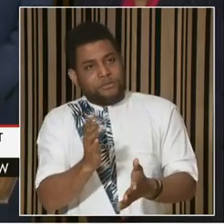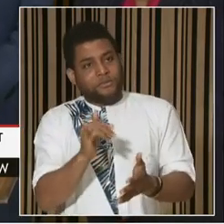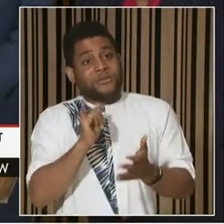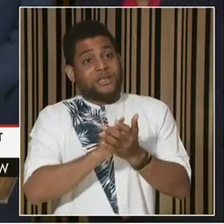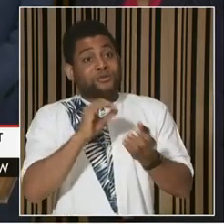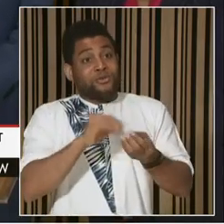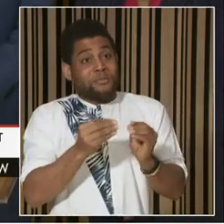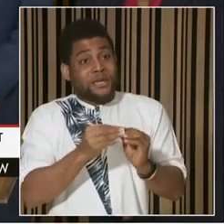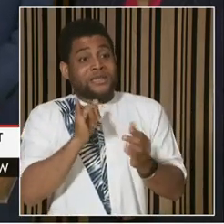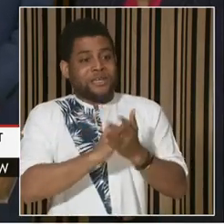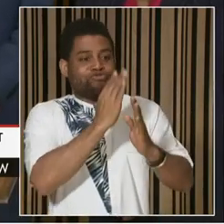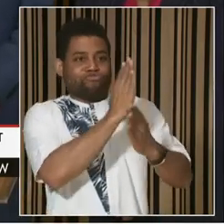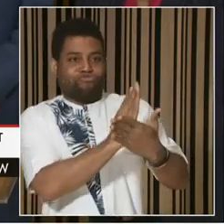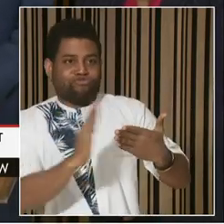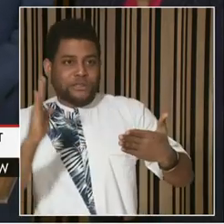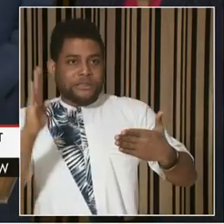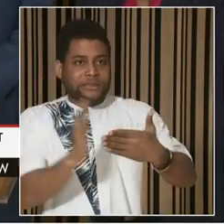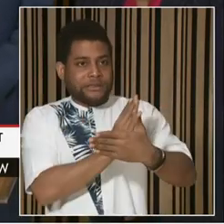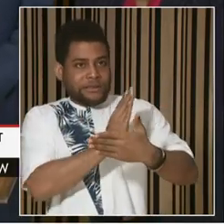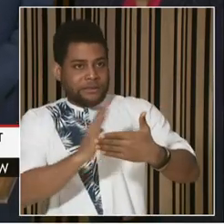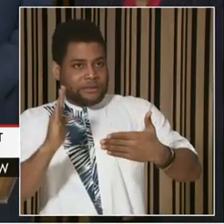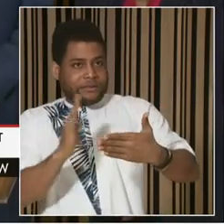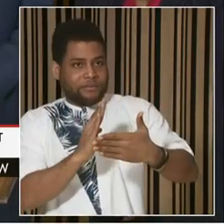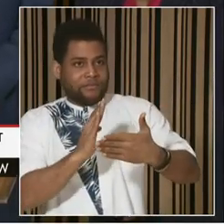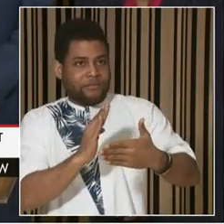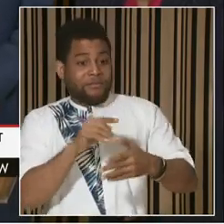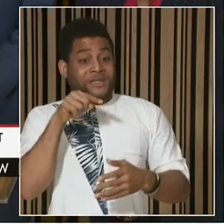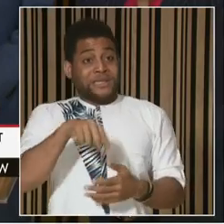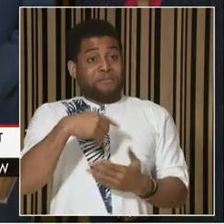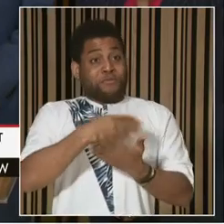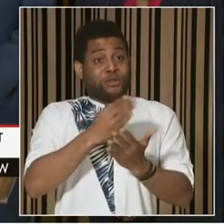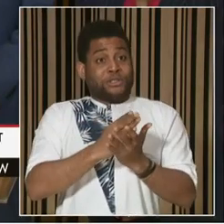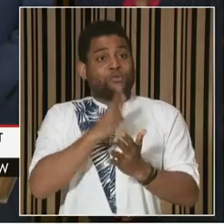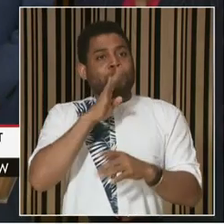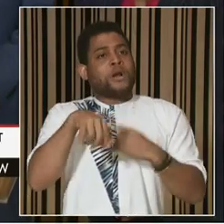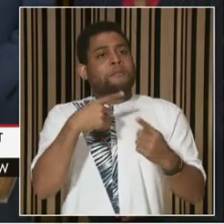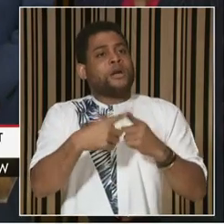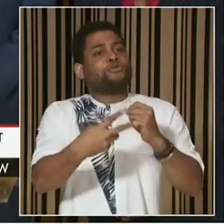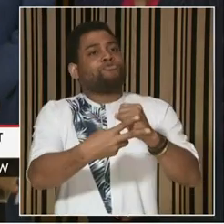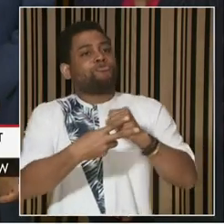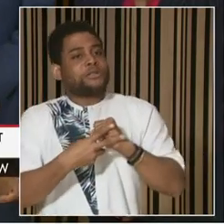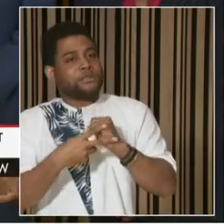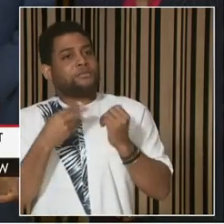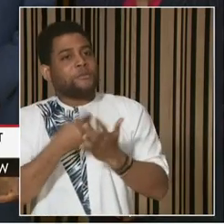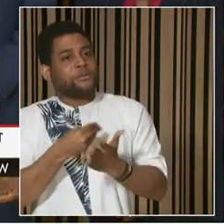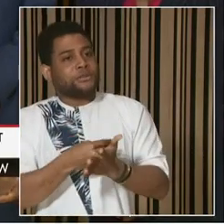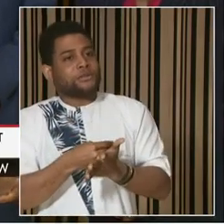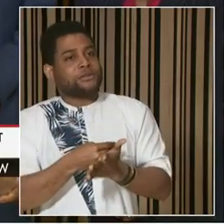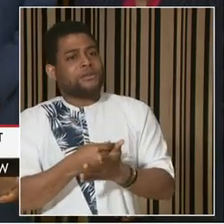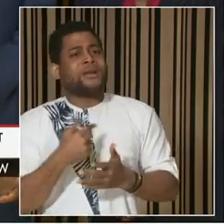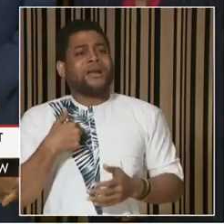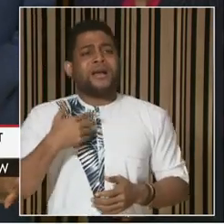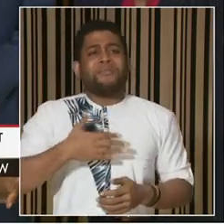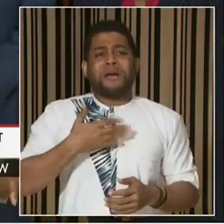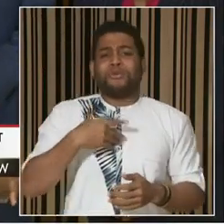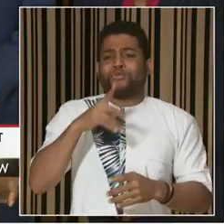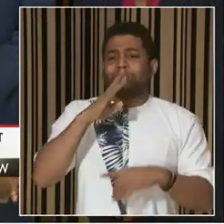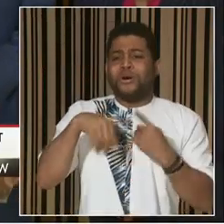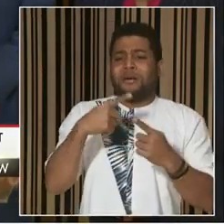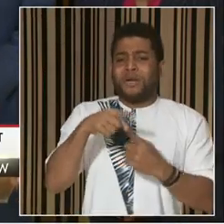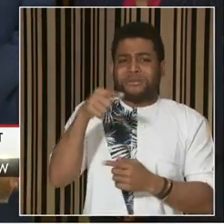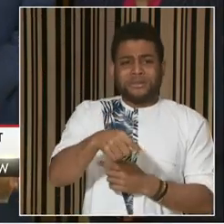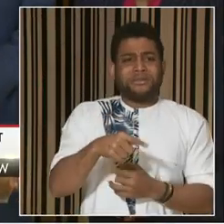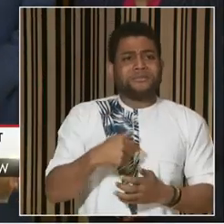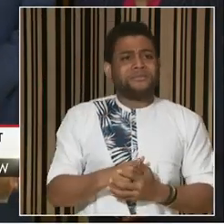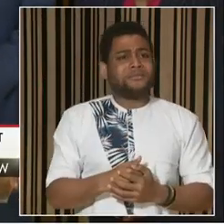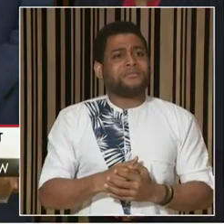range. This budget includes retention monies, and I'm glad you raised this, because what we don't want